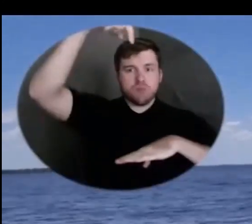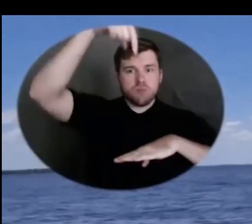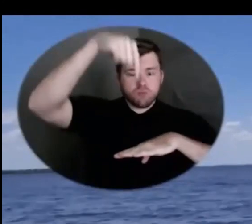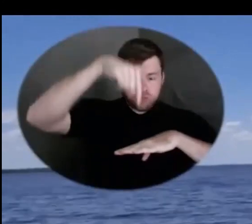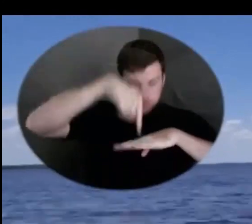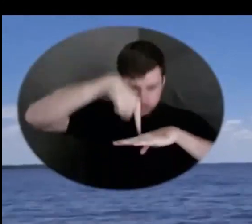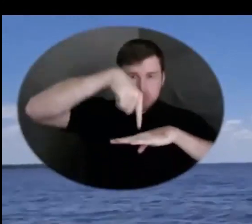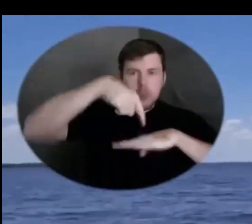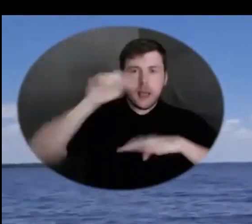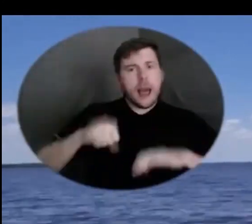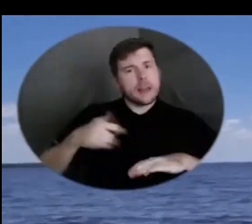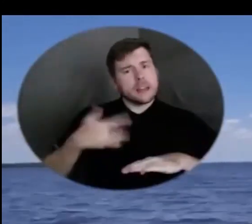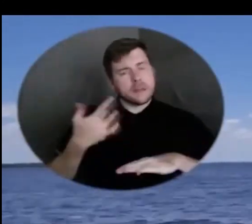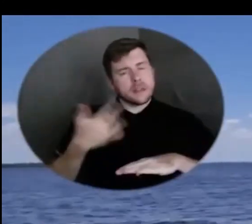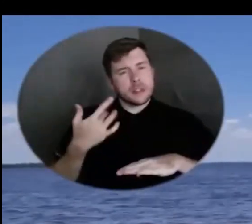typically. They're not spending energy